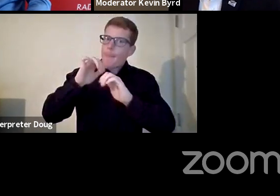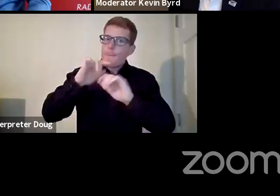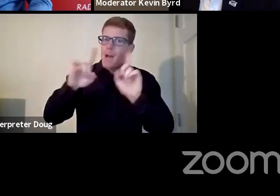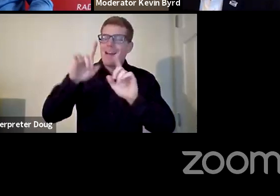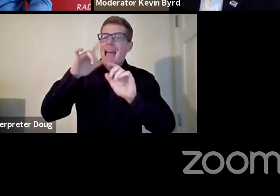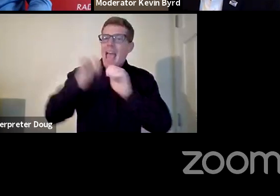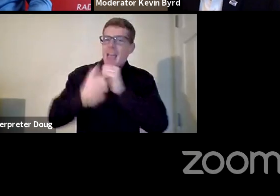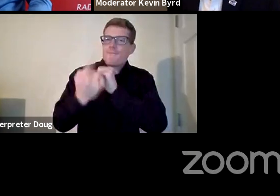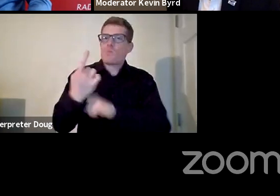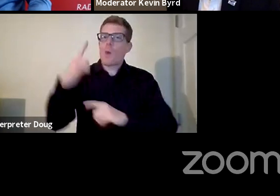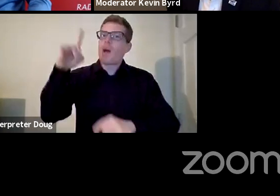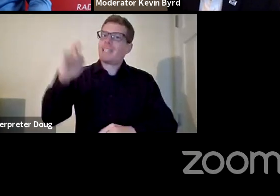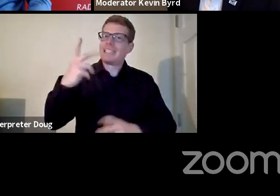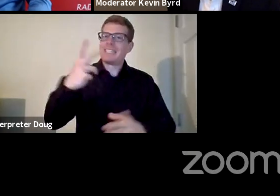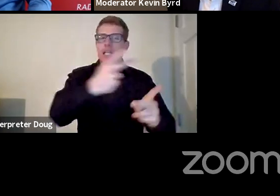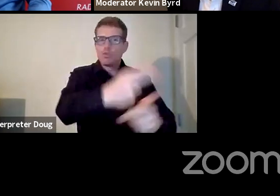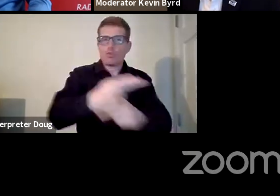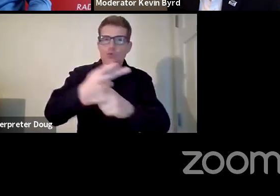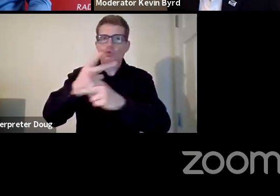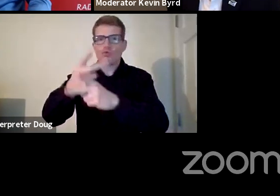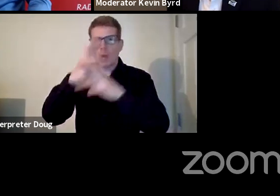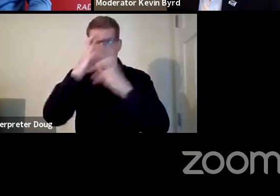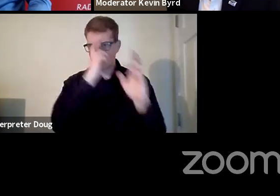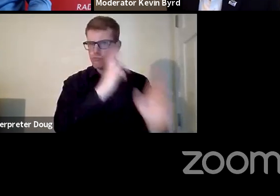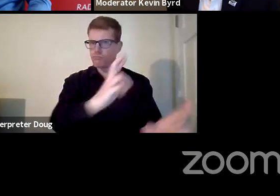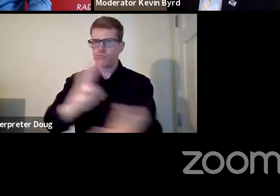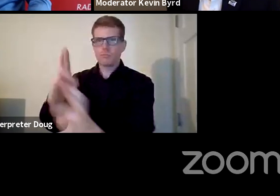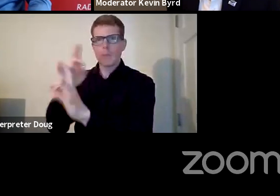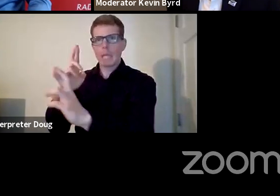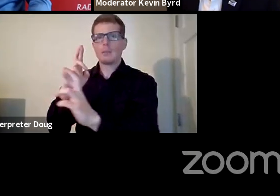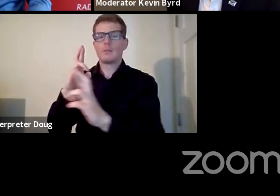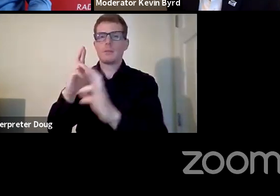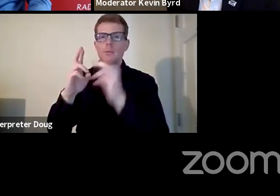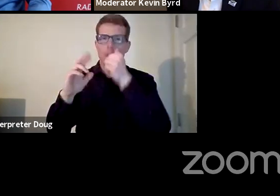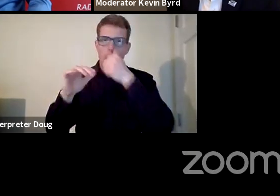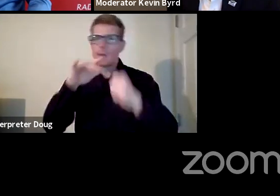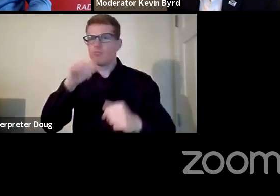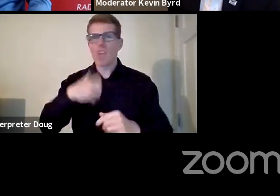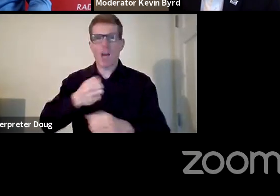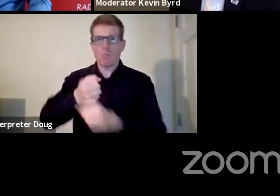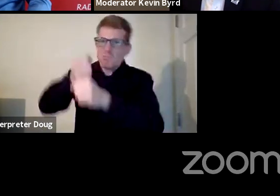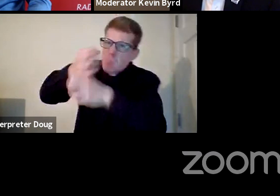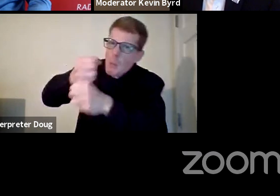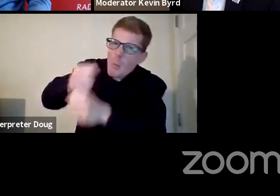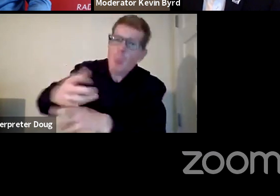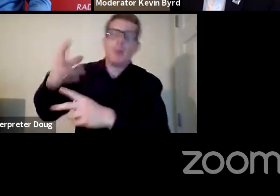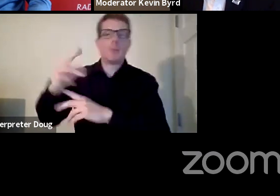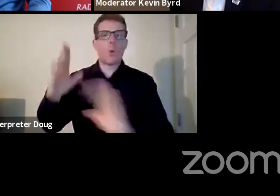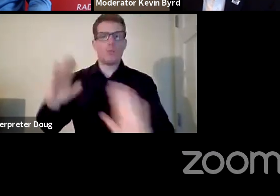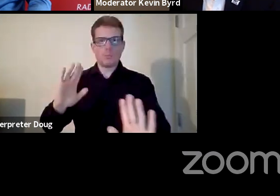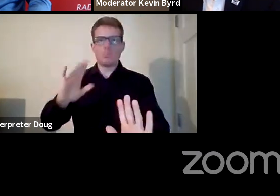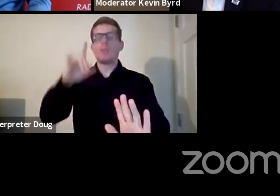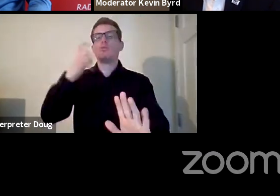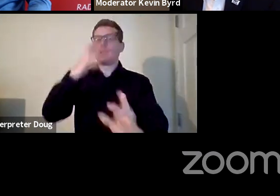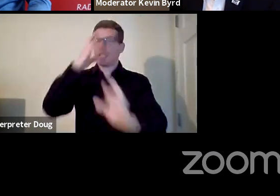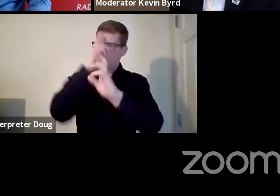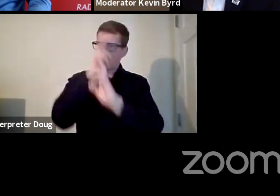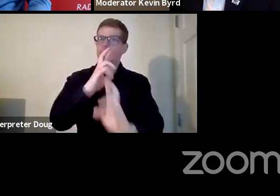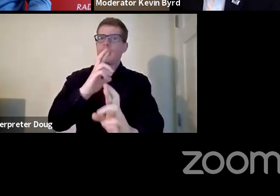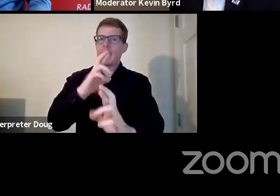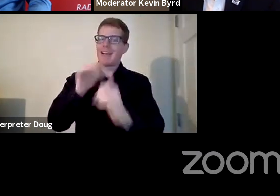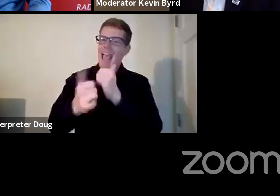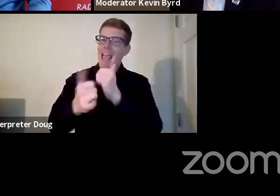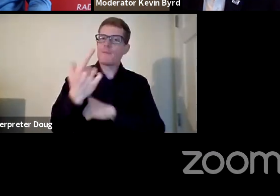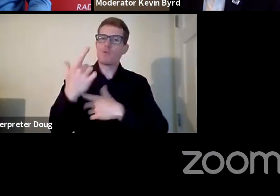their throats, make sure that we continue to communicate that we're in this for each other, and be respectful of differences, that